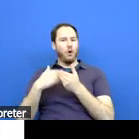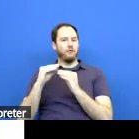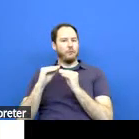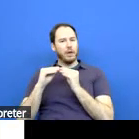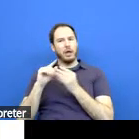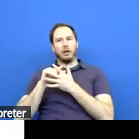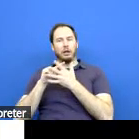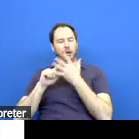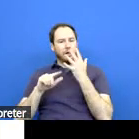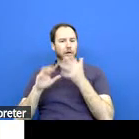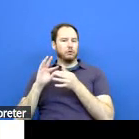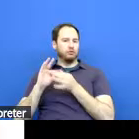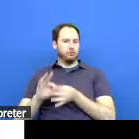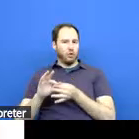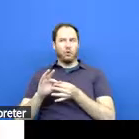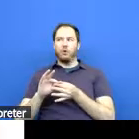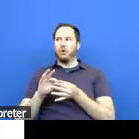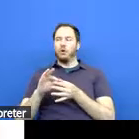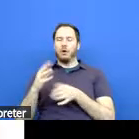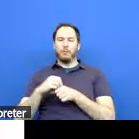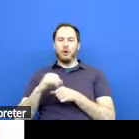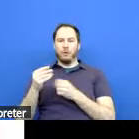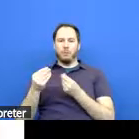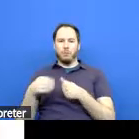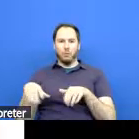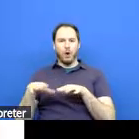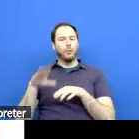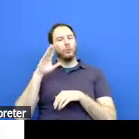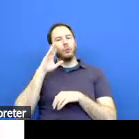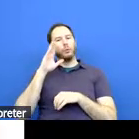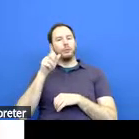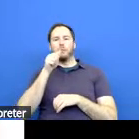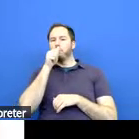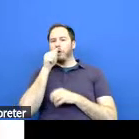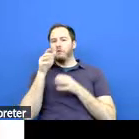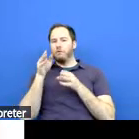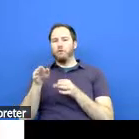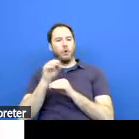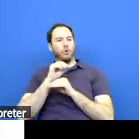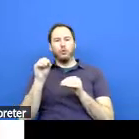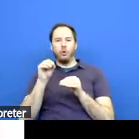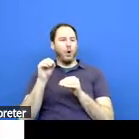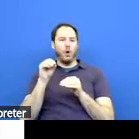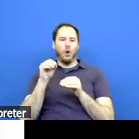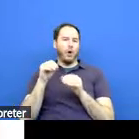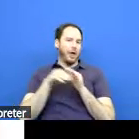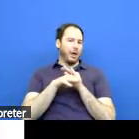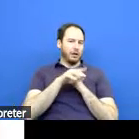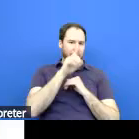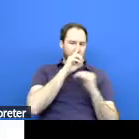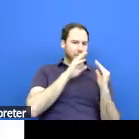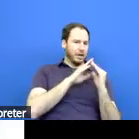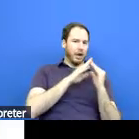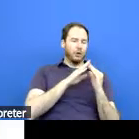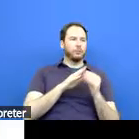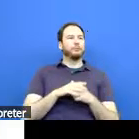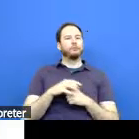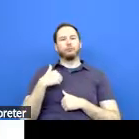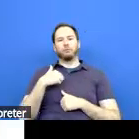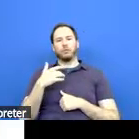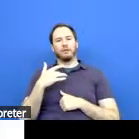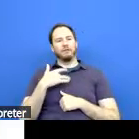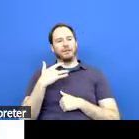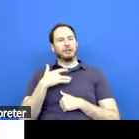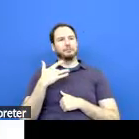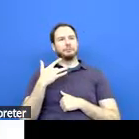other associated aspects of the property, and this will be a private road, no dedicated features to the town. We feel that there's a